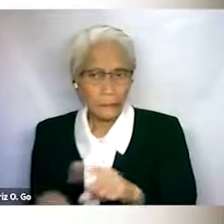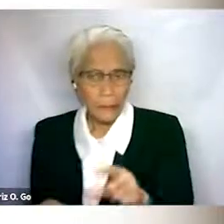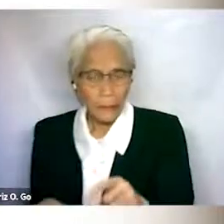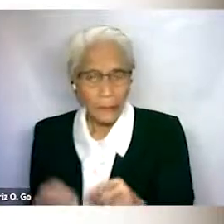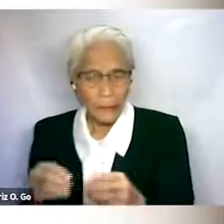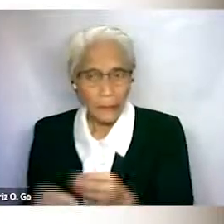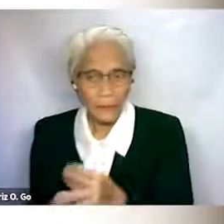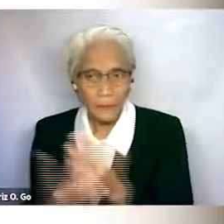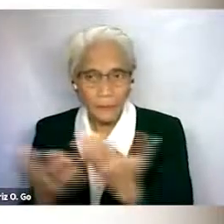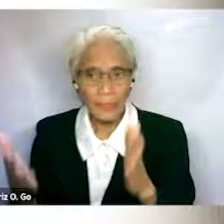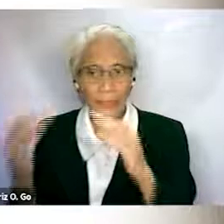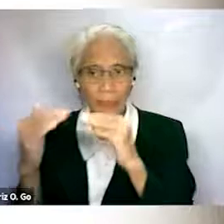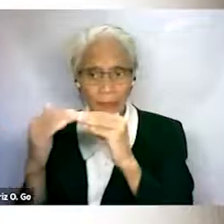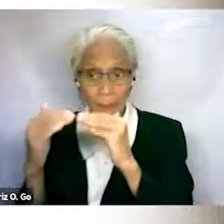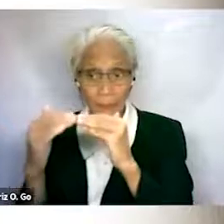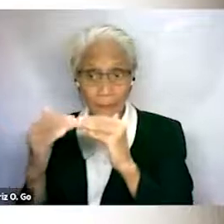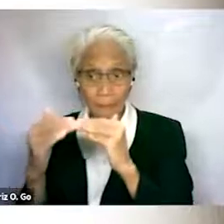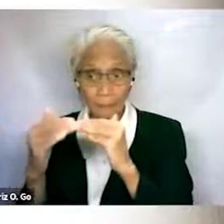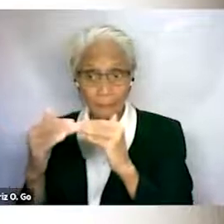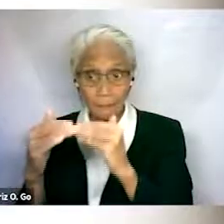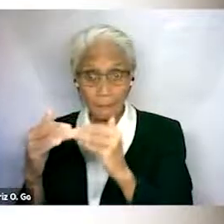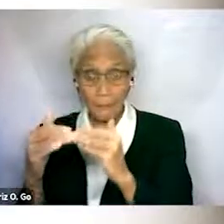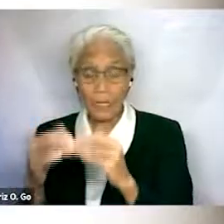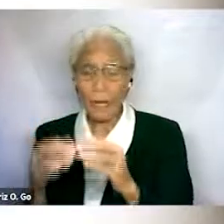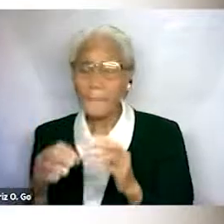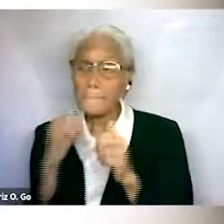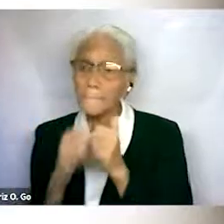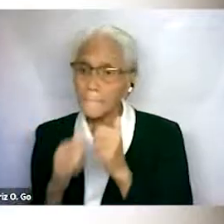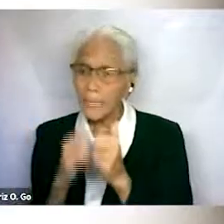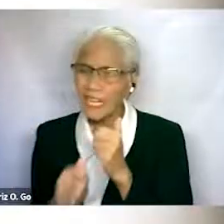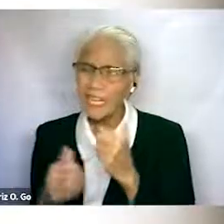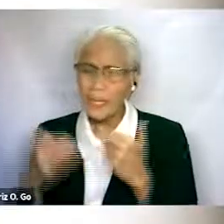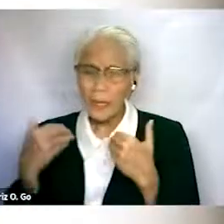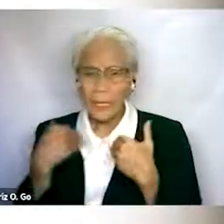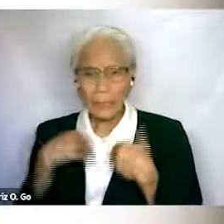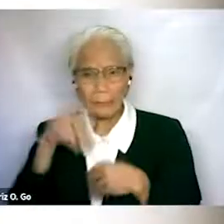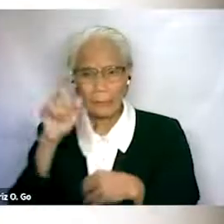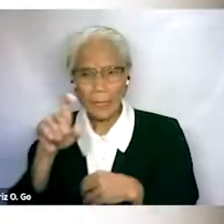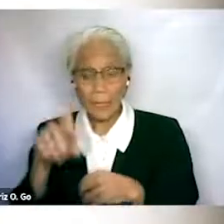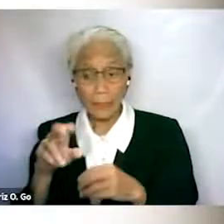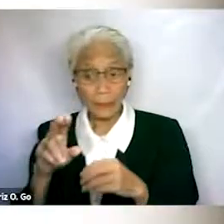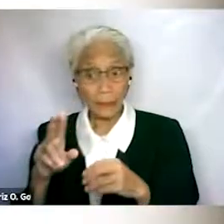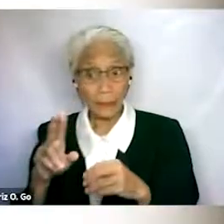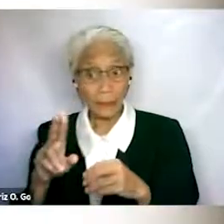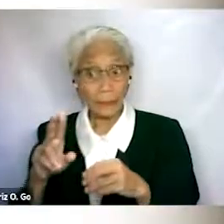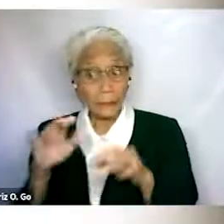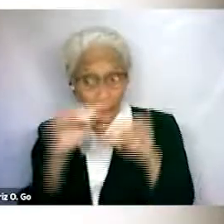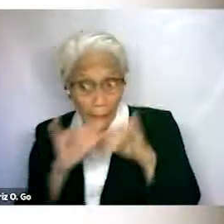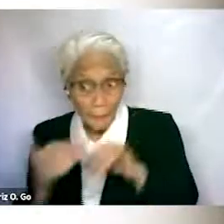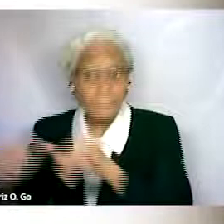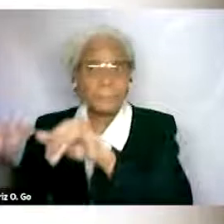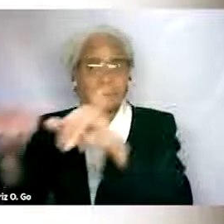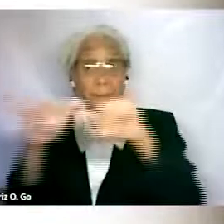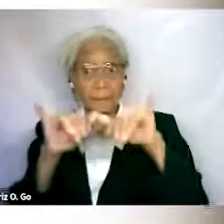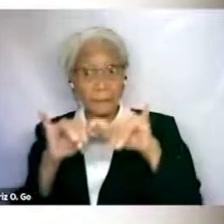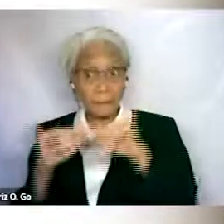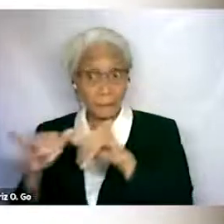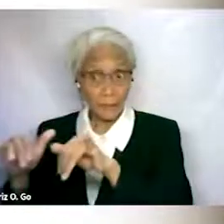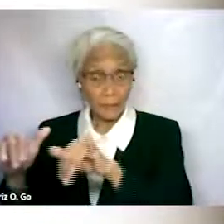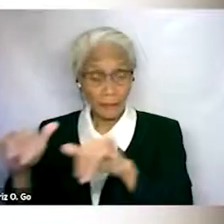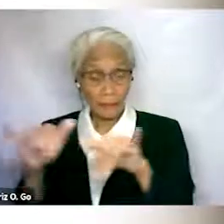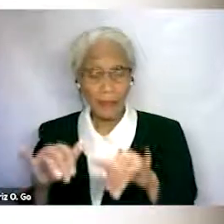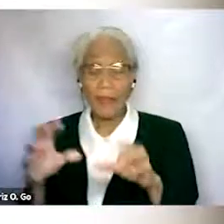of COVID, and it's also important to look into their multiple and intersecting vulnerabilities so that we can see how they are able or unable